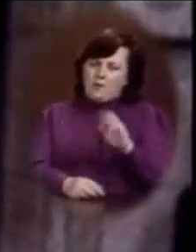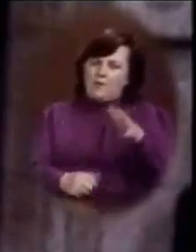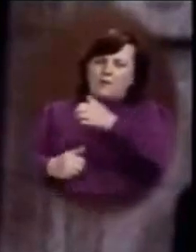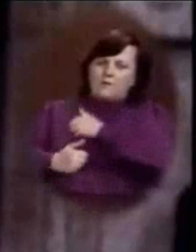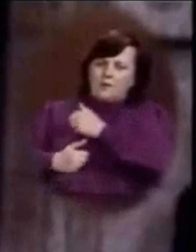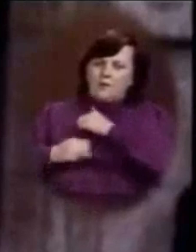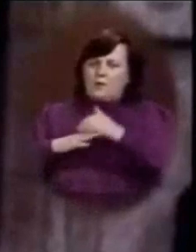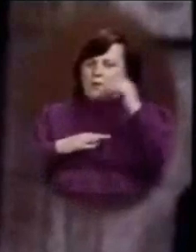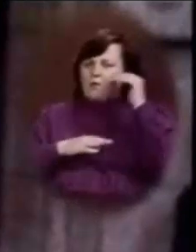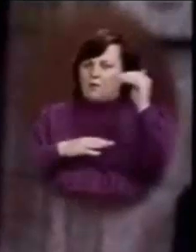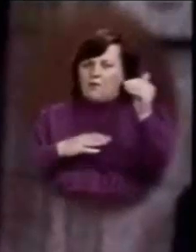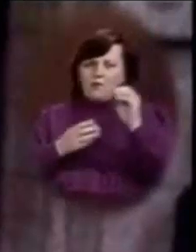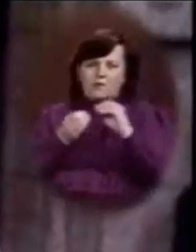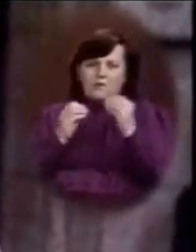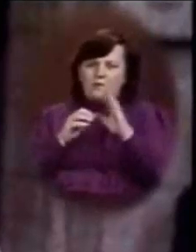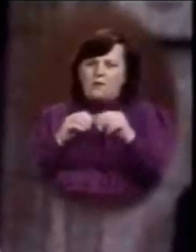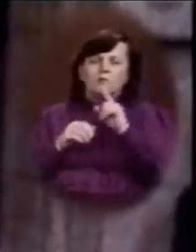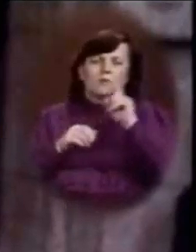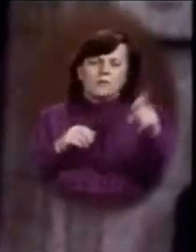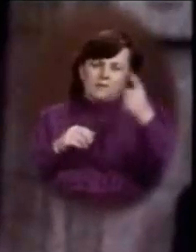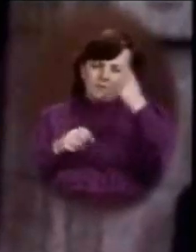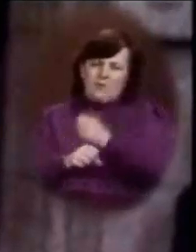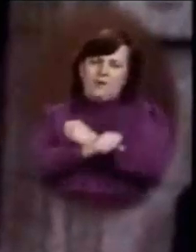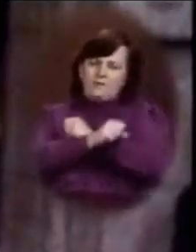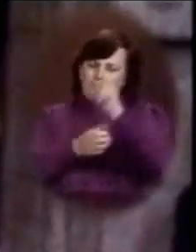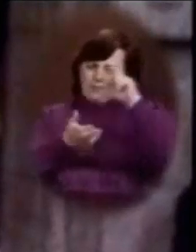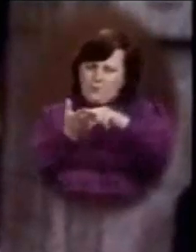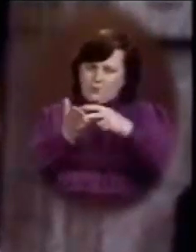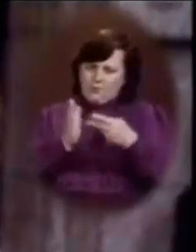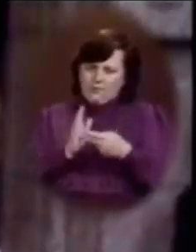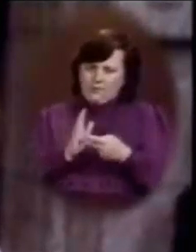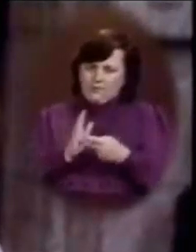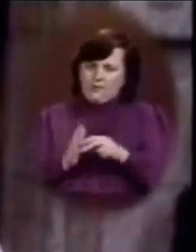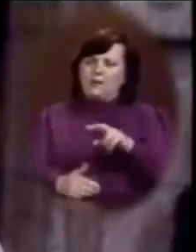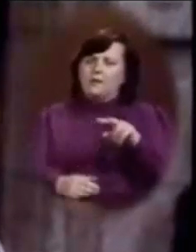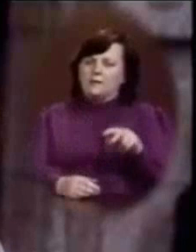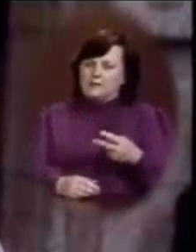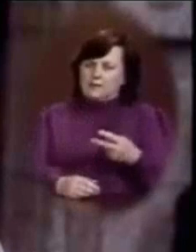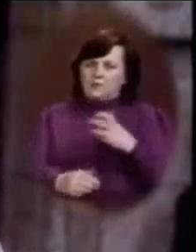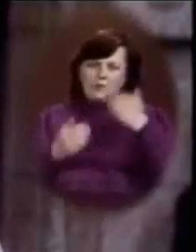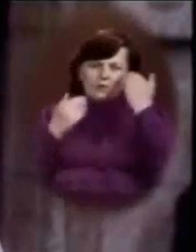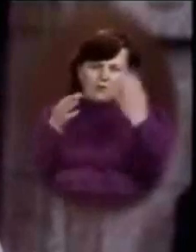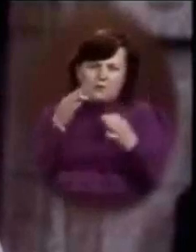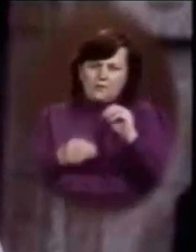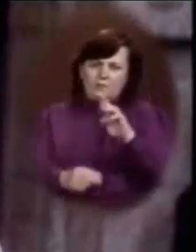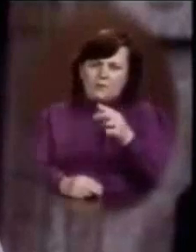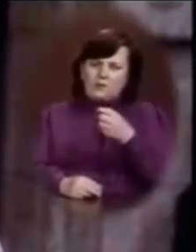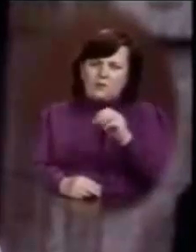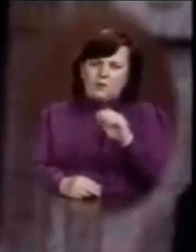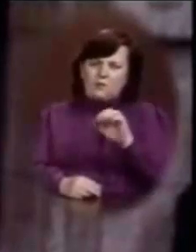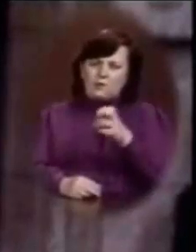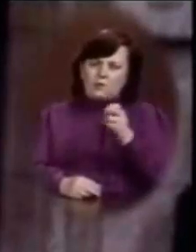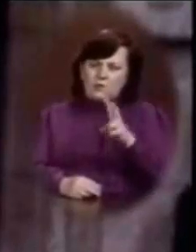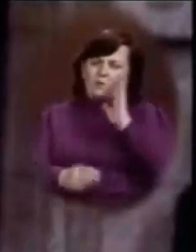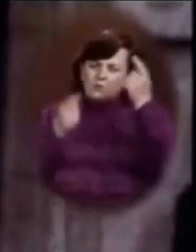far in excess of what they need for defensive purposes alone. And second, we don't know whether Mr. Gorbachev will succeed